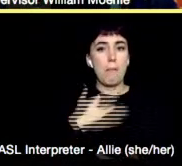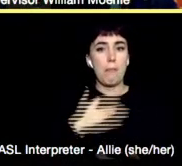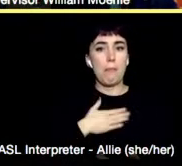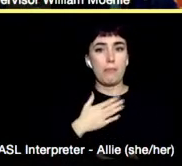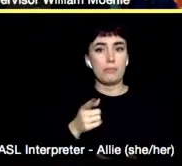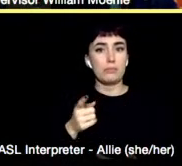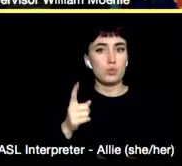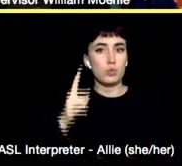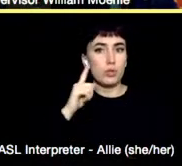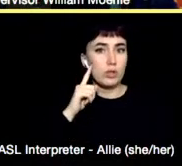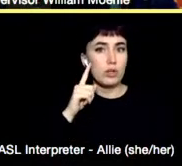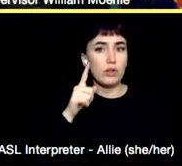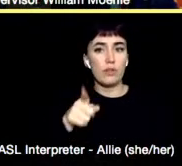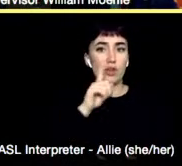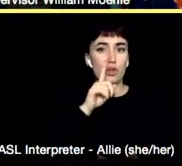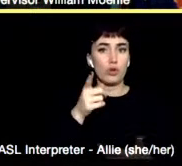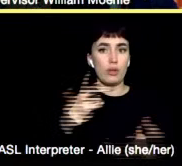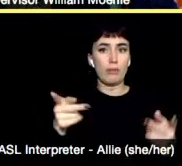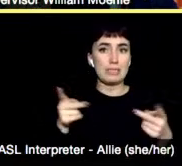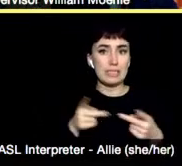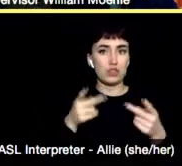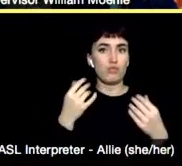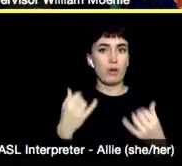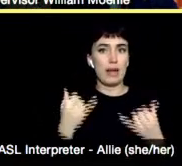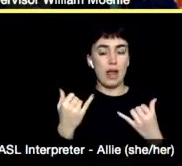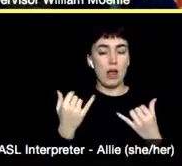that you're in a position to